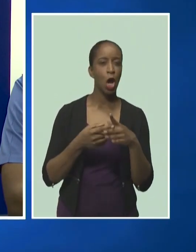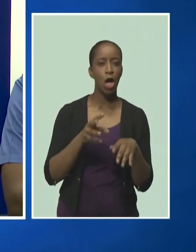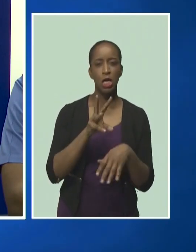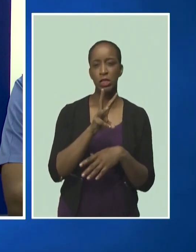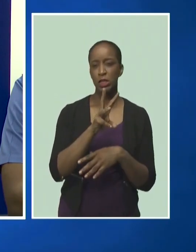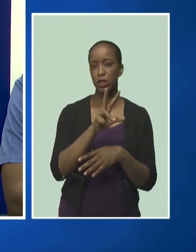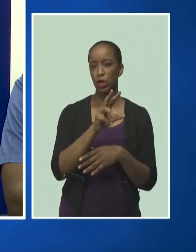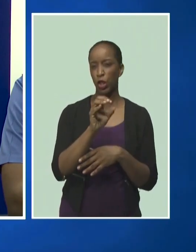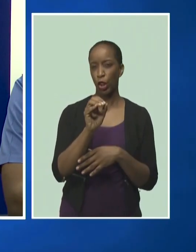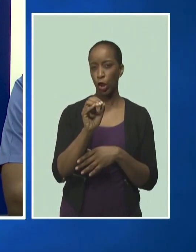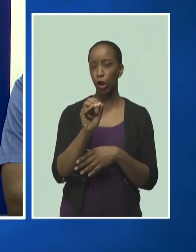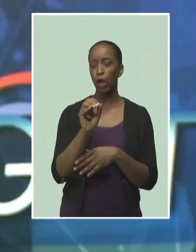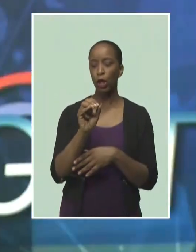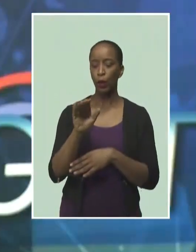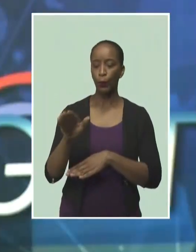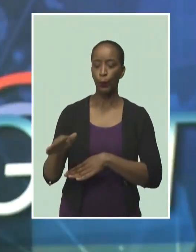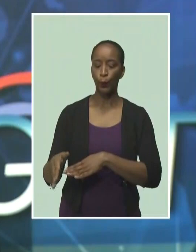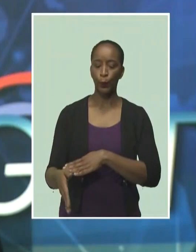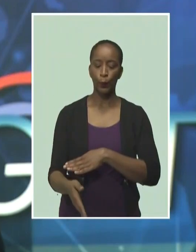12 o'clock.